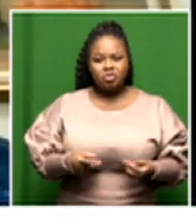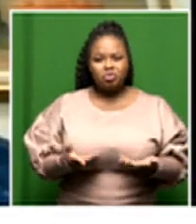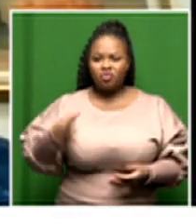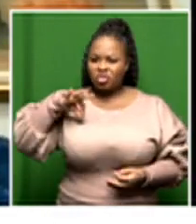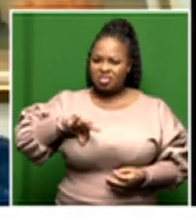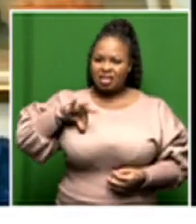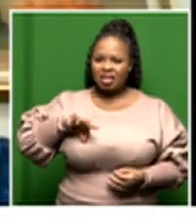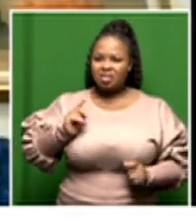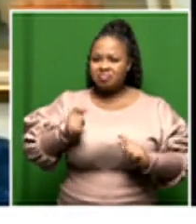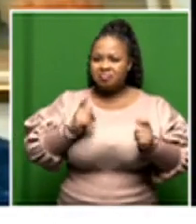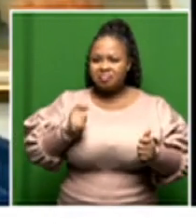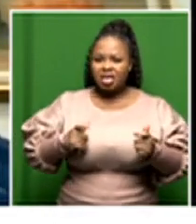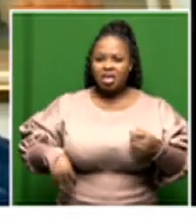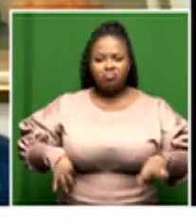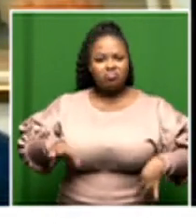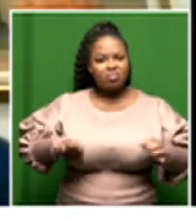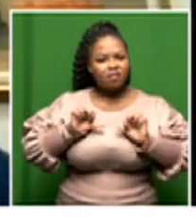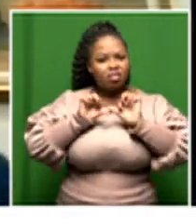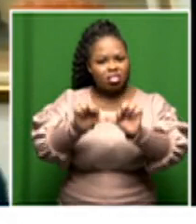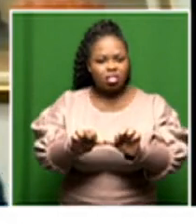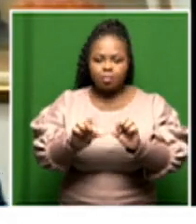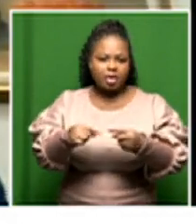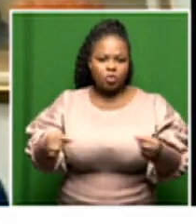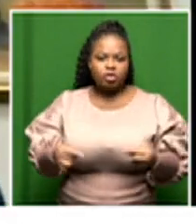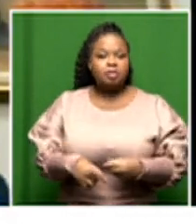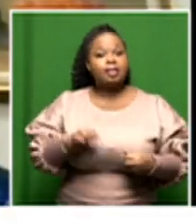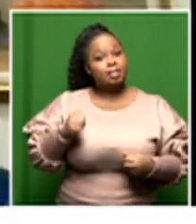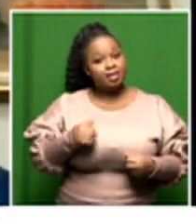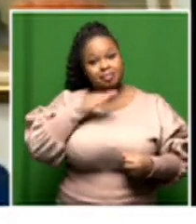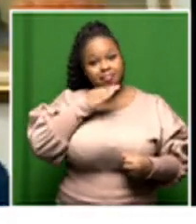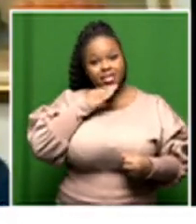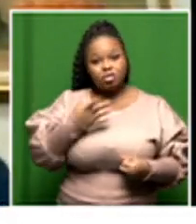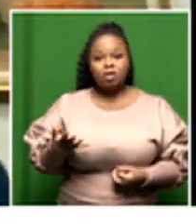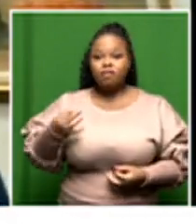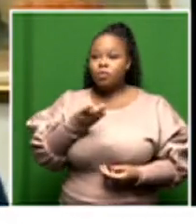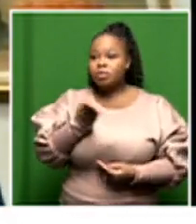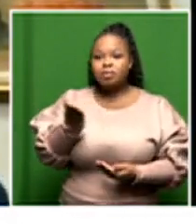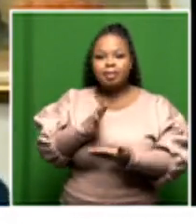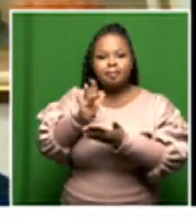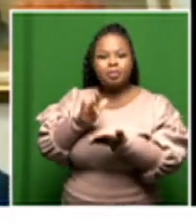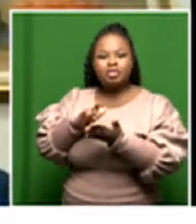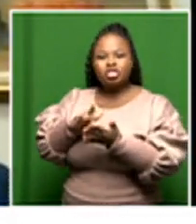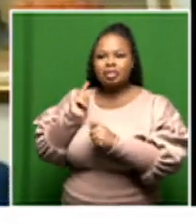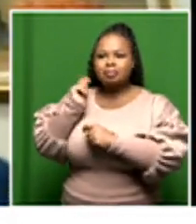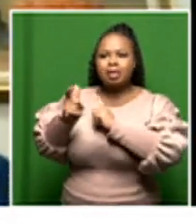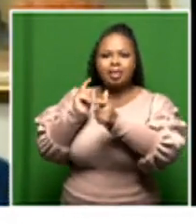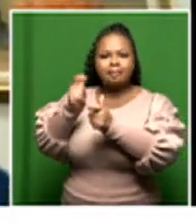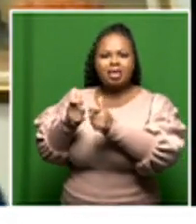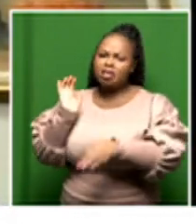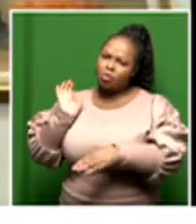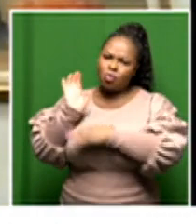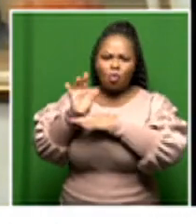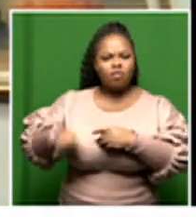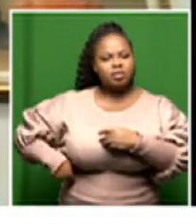wage bill costs. And so we overspend in that area every year. So we've got to address